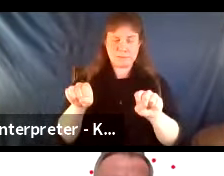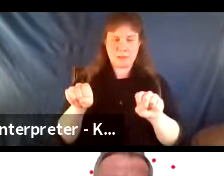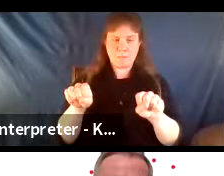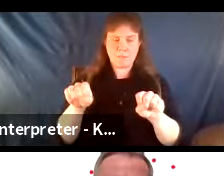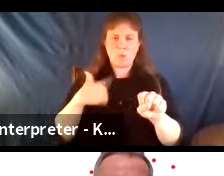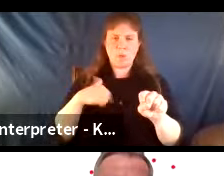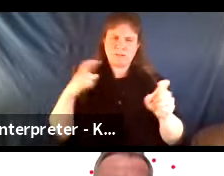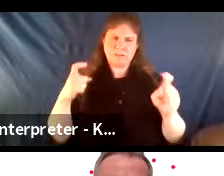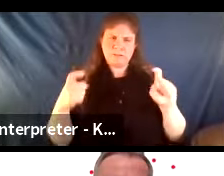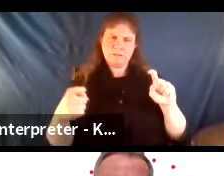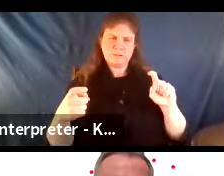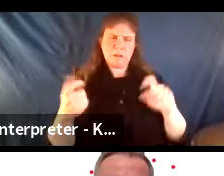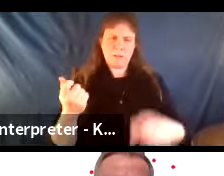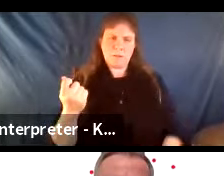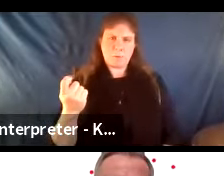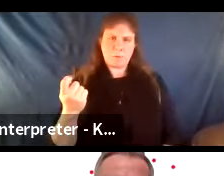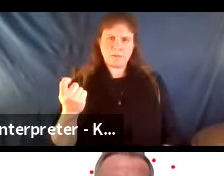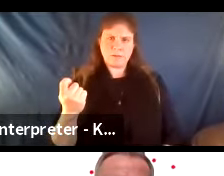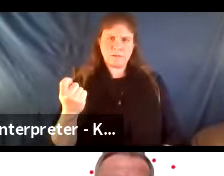the